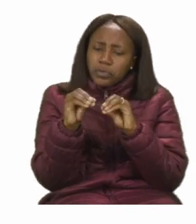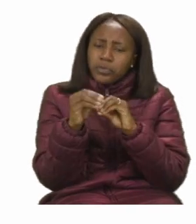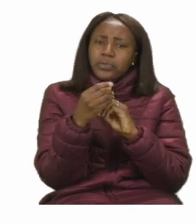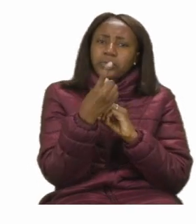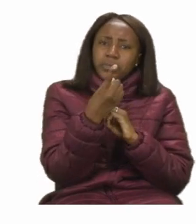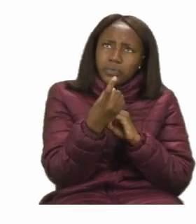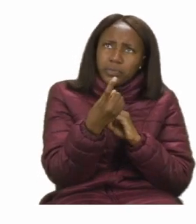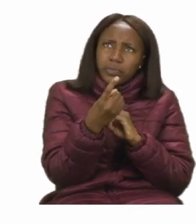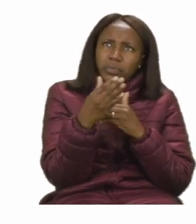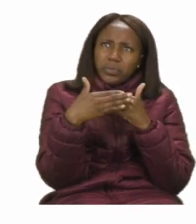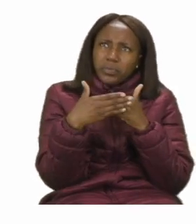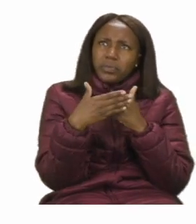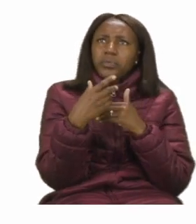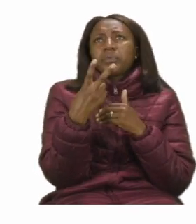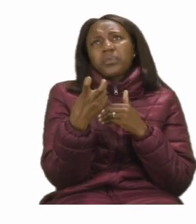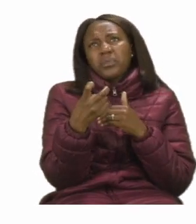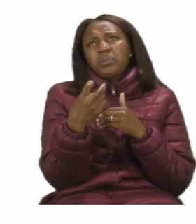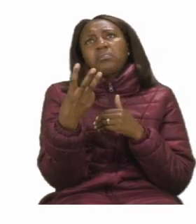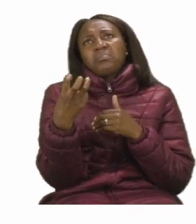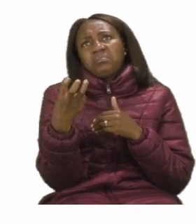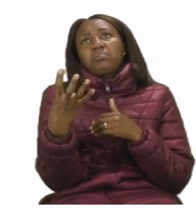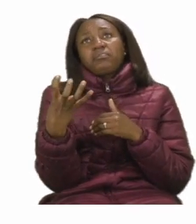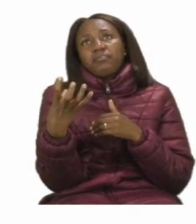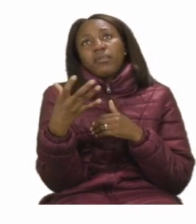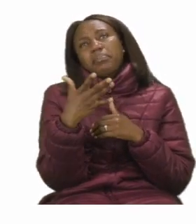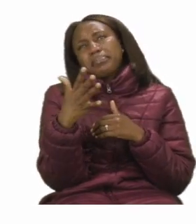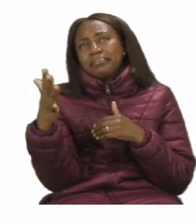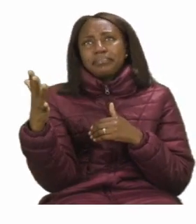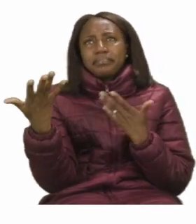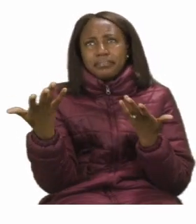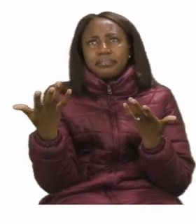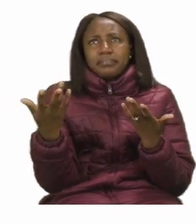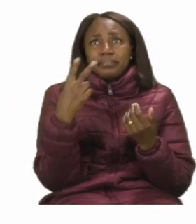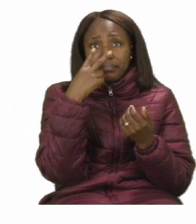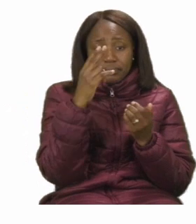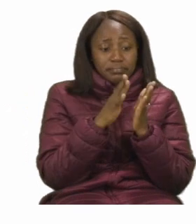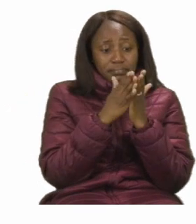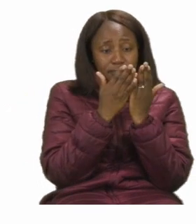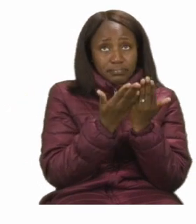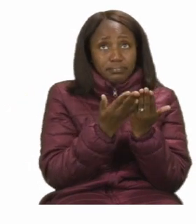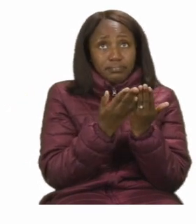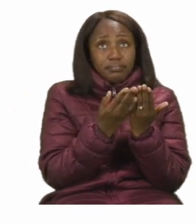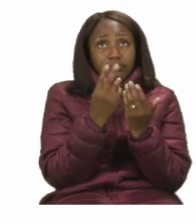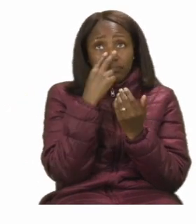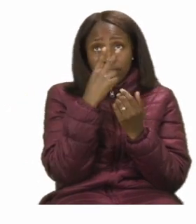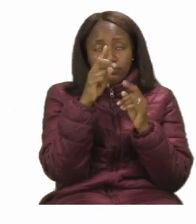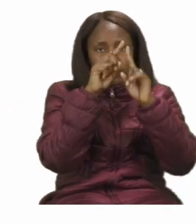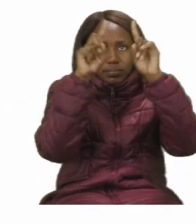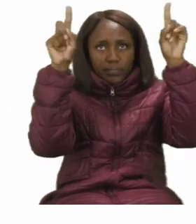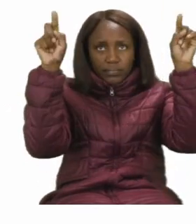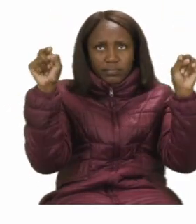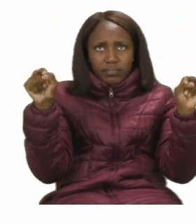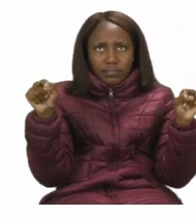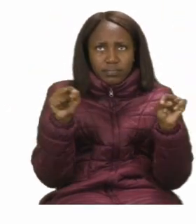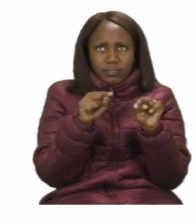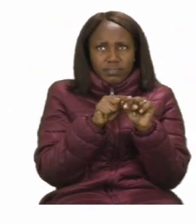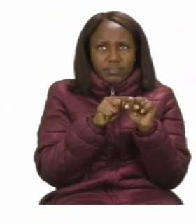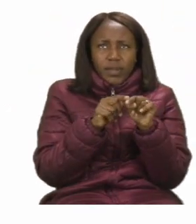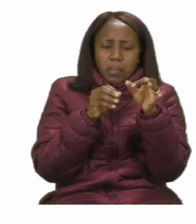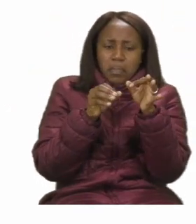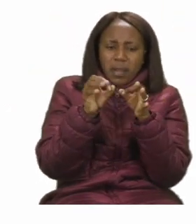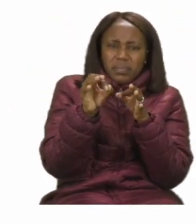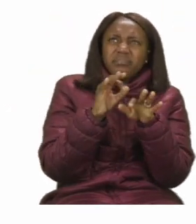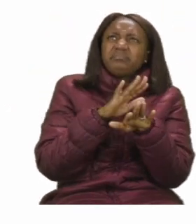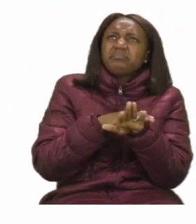10. Now in the booklet, you will see in the little rectangular block, there is a nice example given